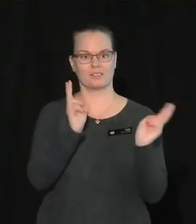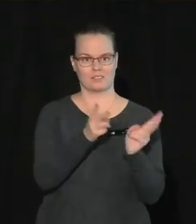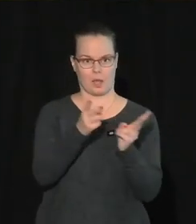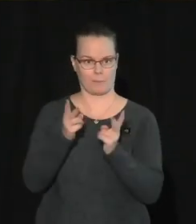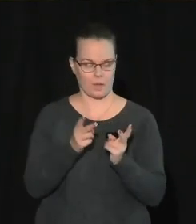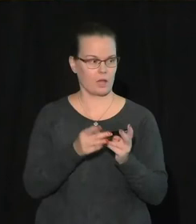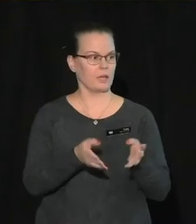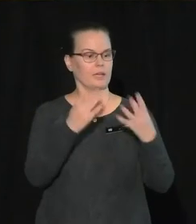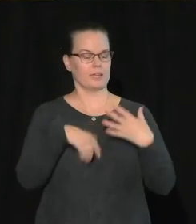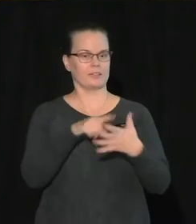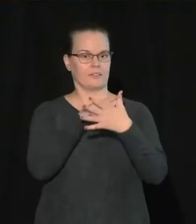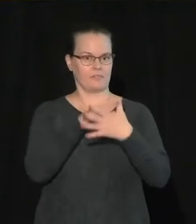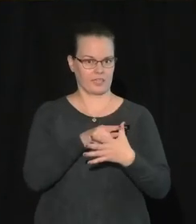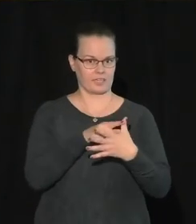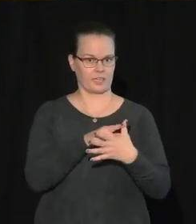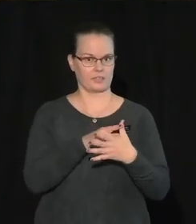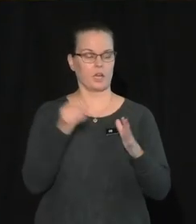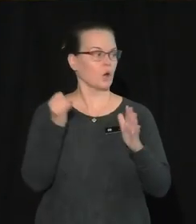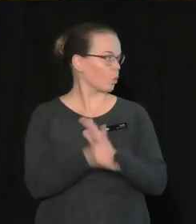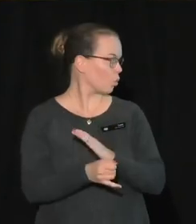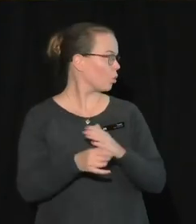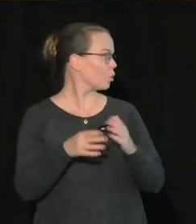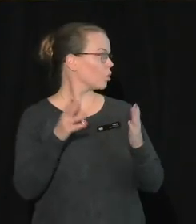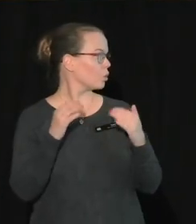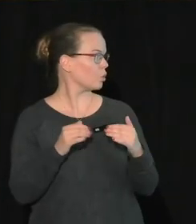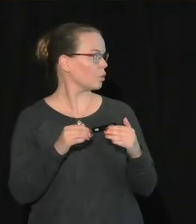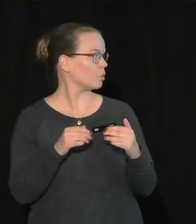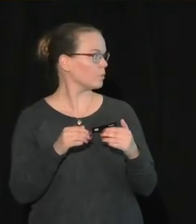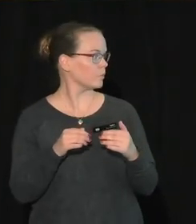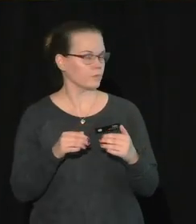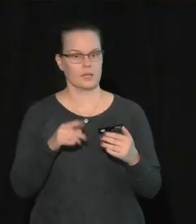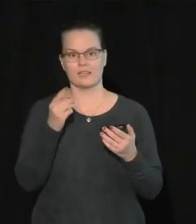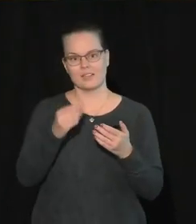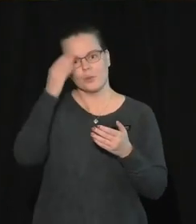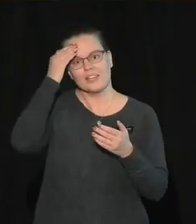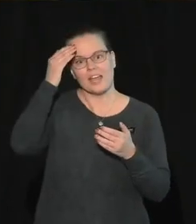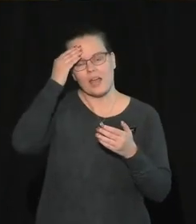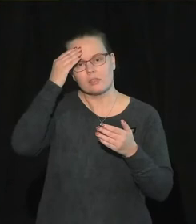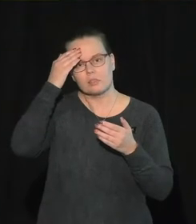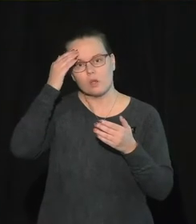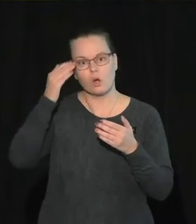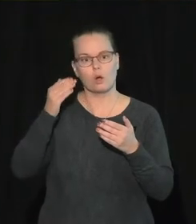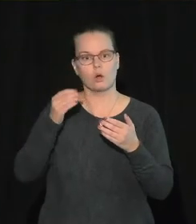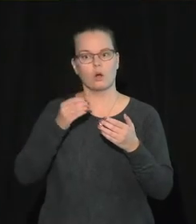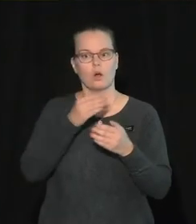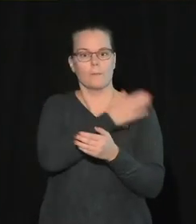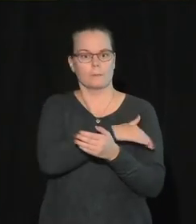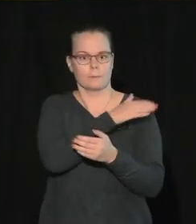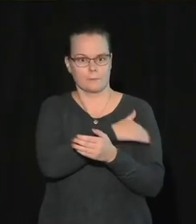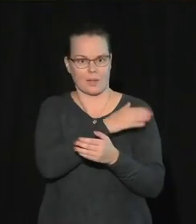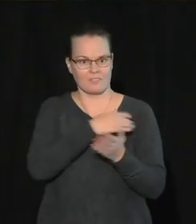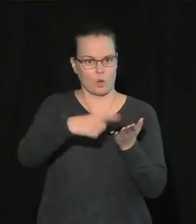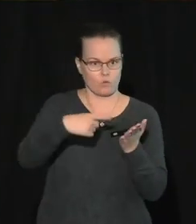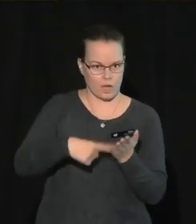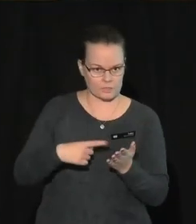5 contains the equivalent, which is, we call it, information on services meeting accessibility requirements